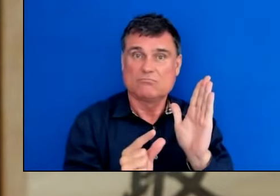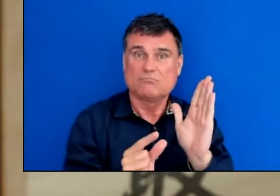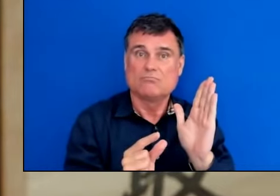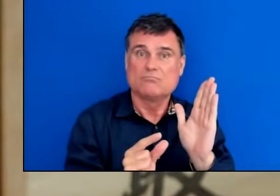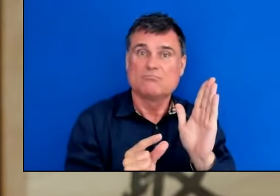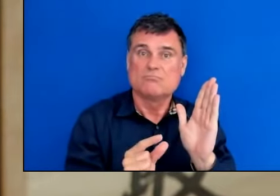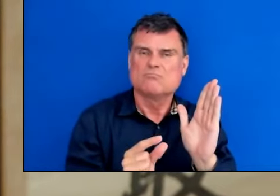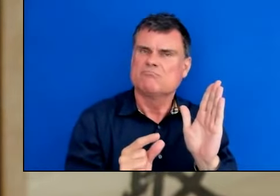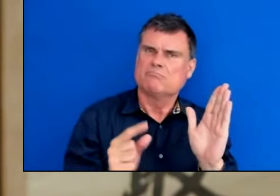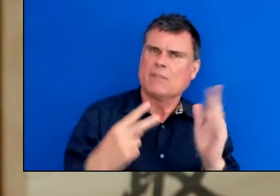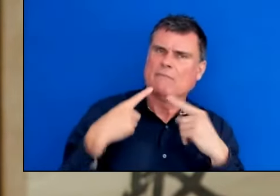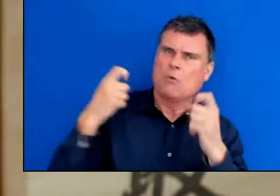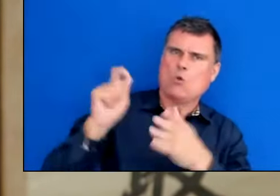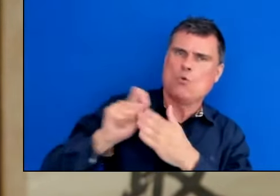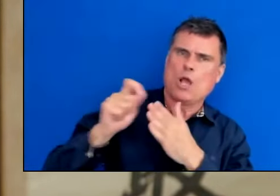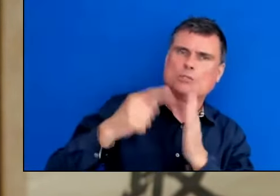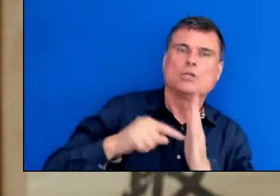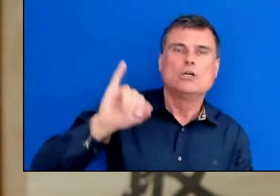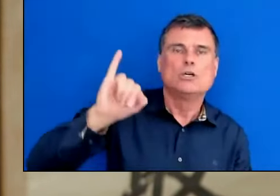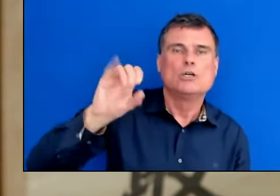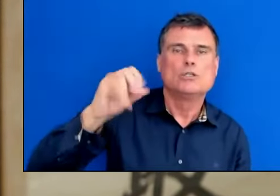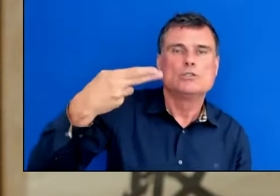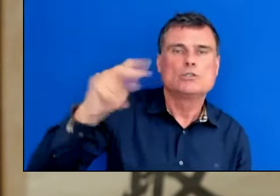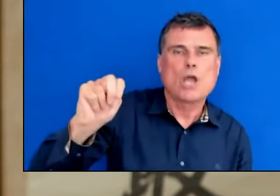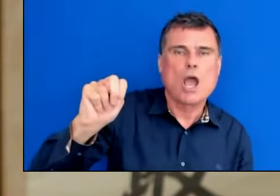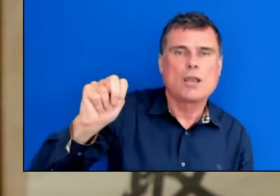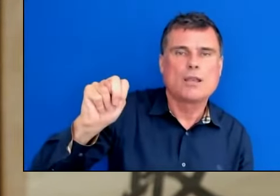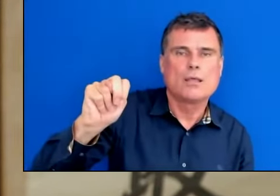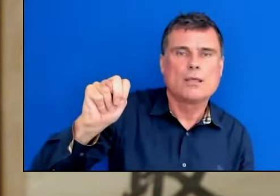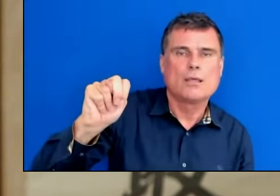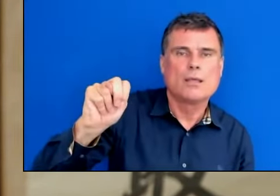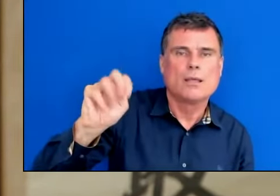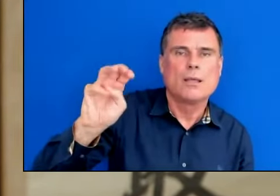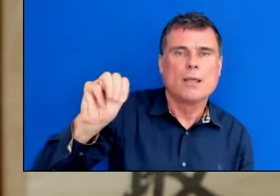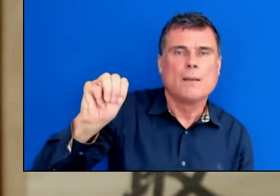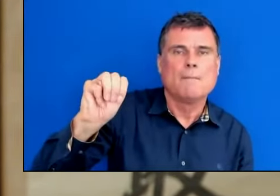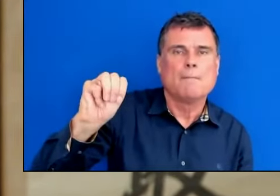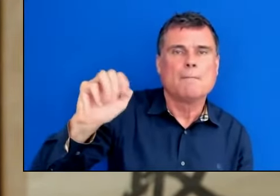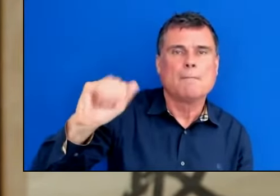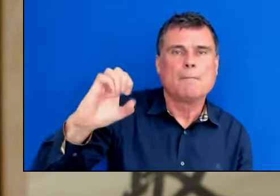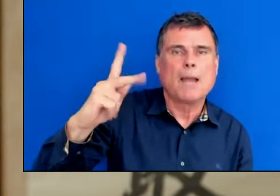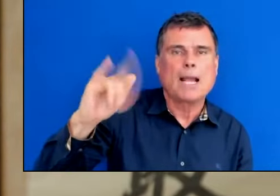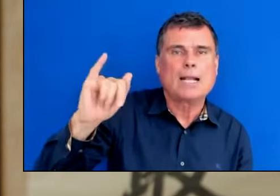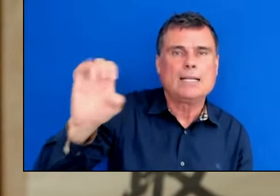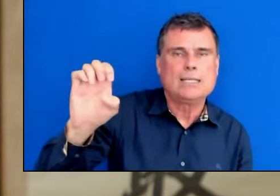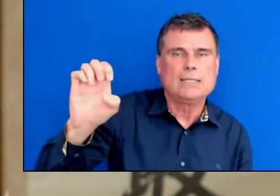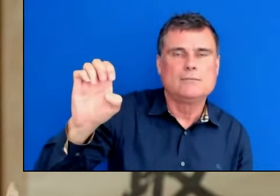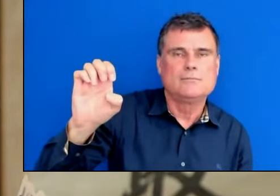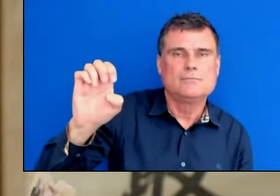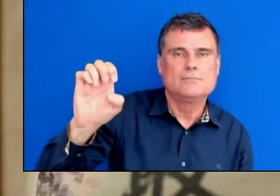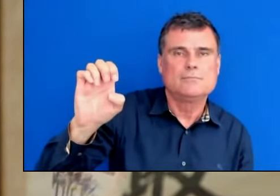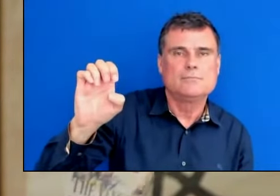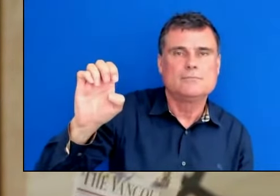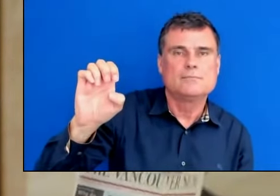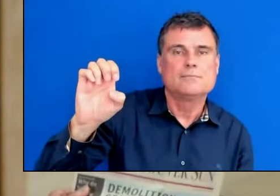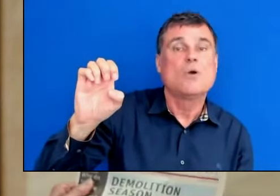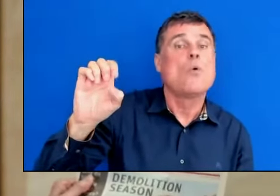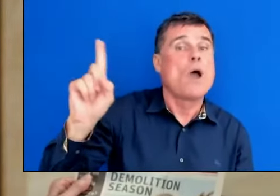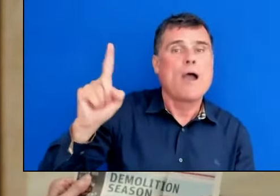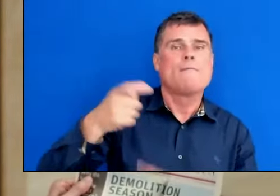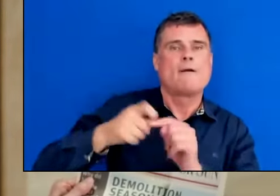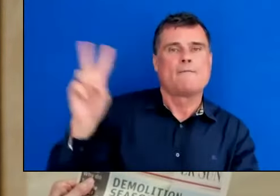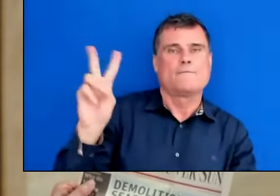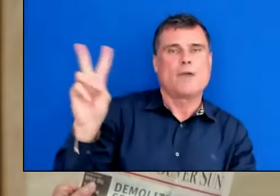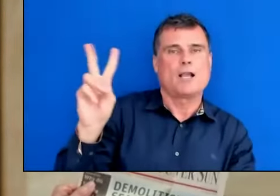well-known journalist by the name of John Mackey of the Vancouver Sun. And he wrote this article,